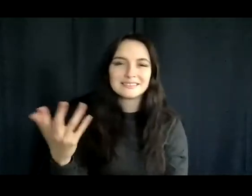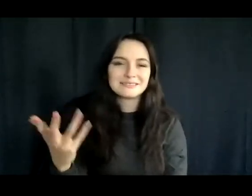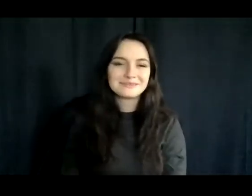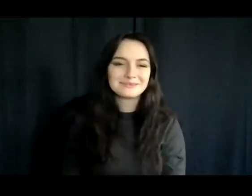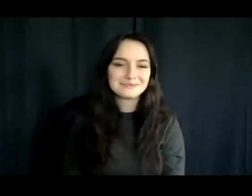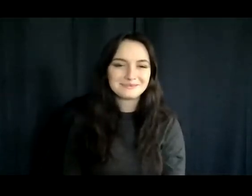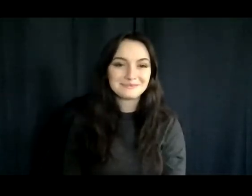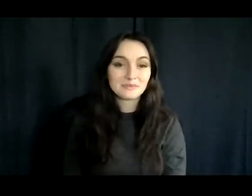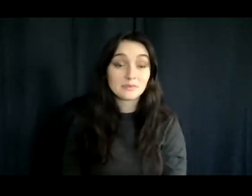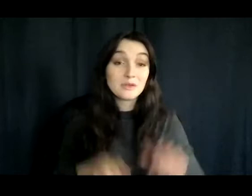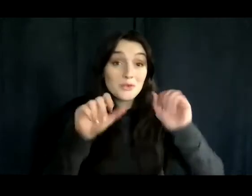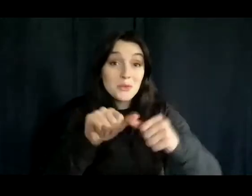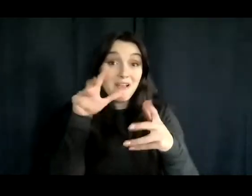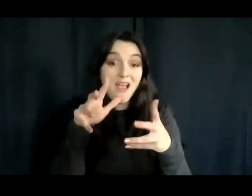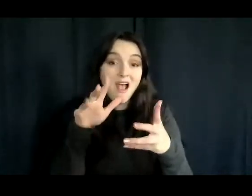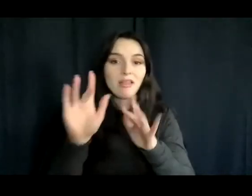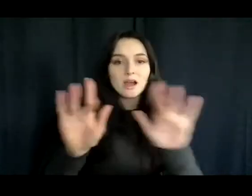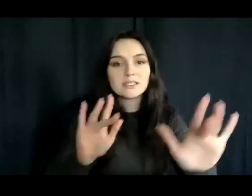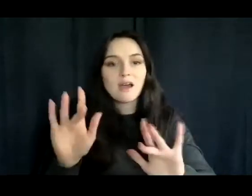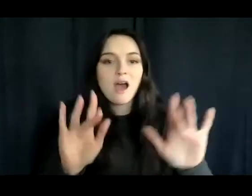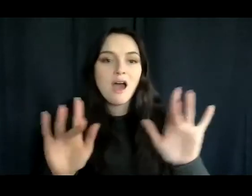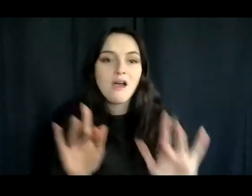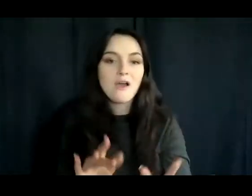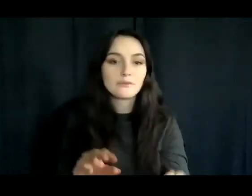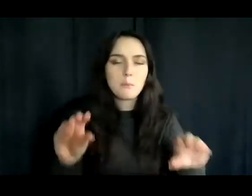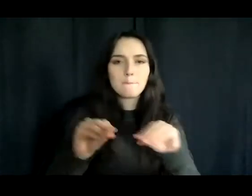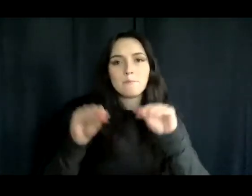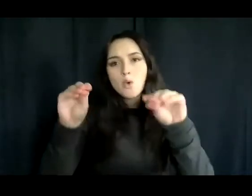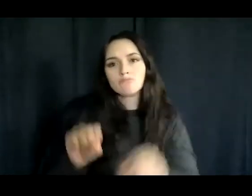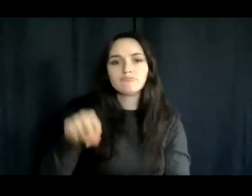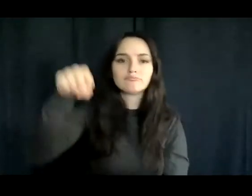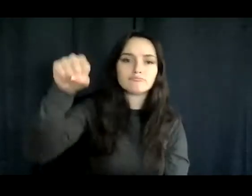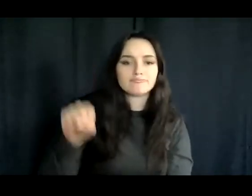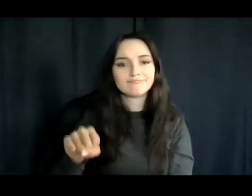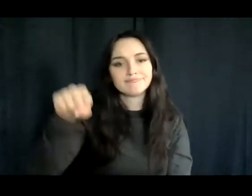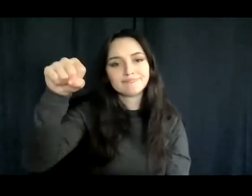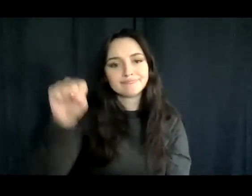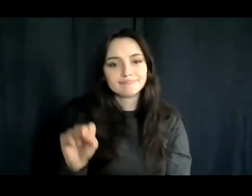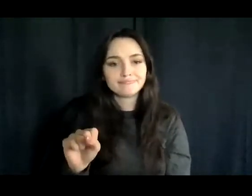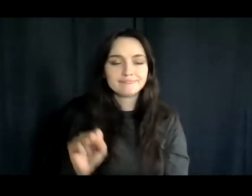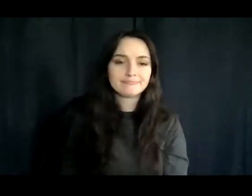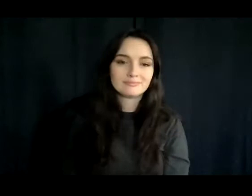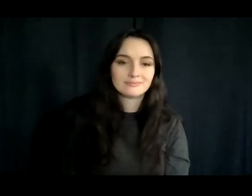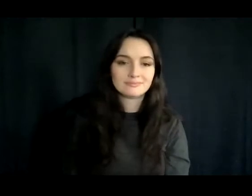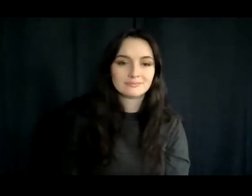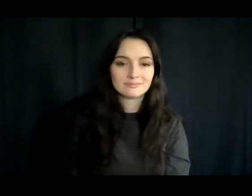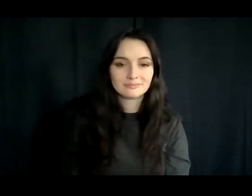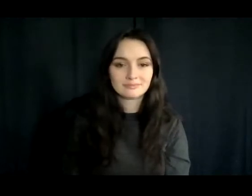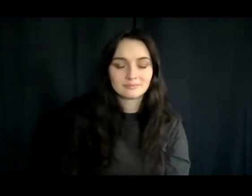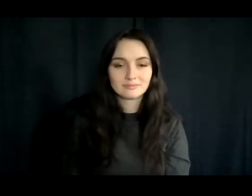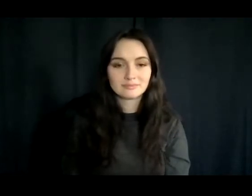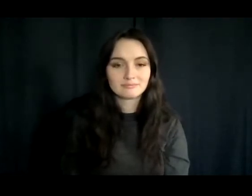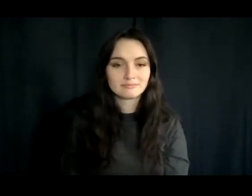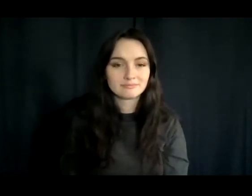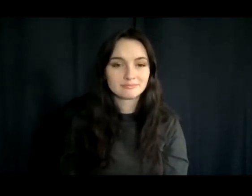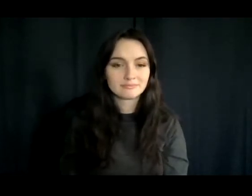and it's interactive. So you can move the levers. You can see